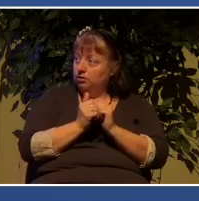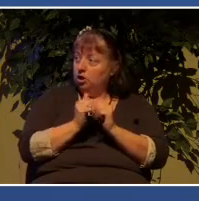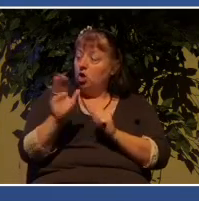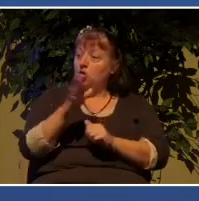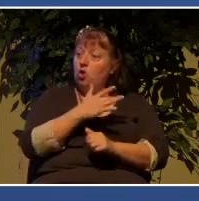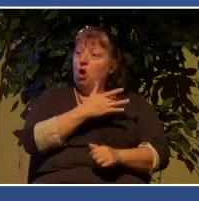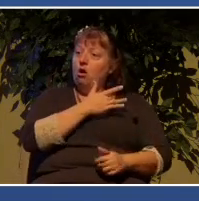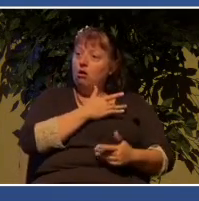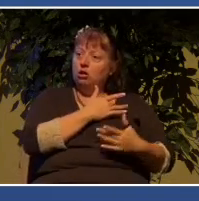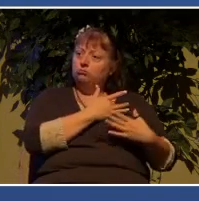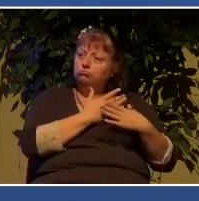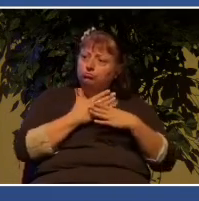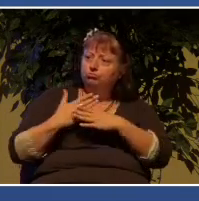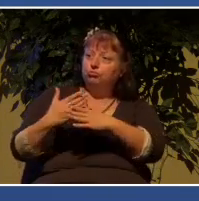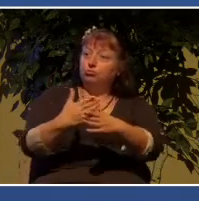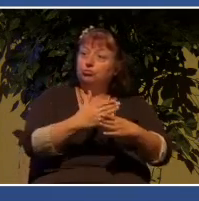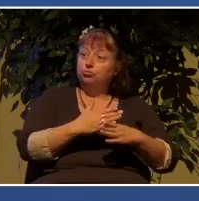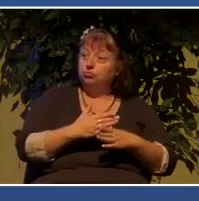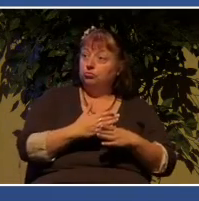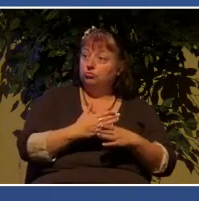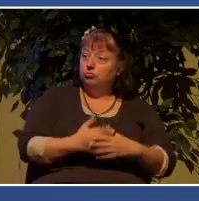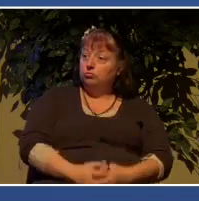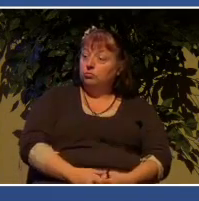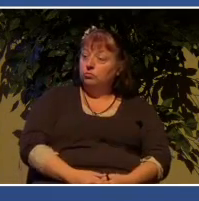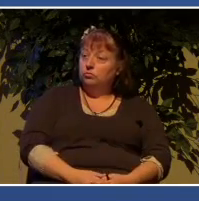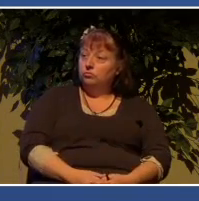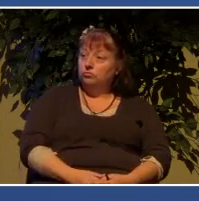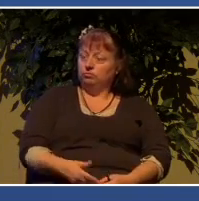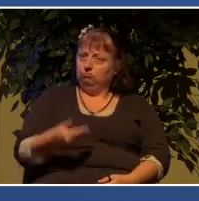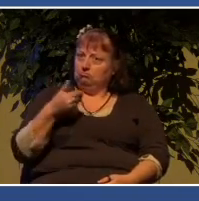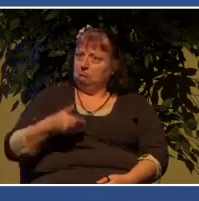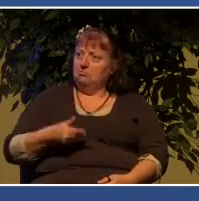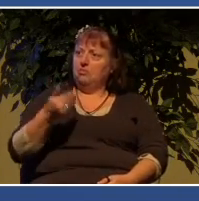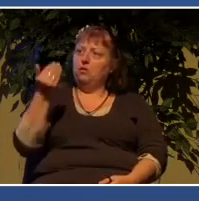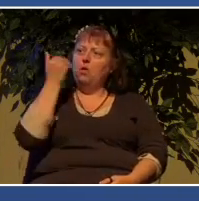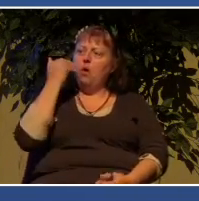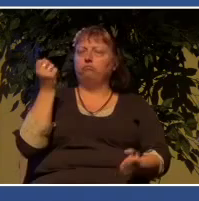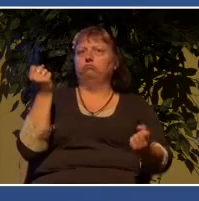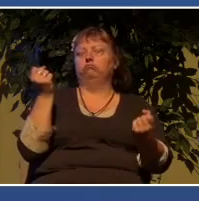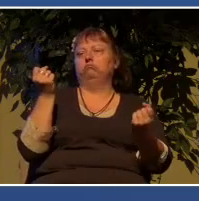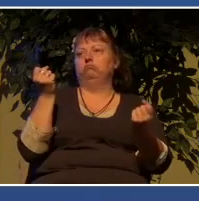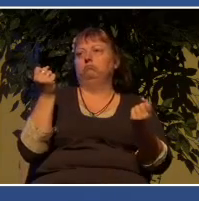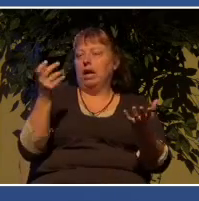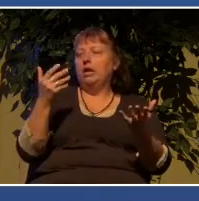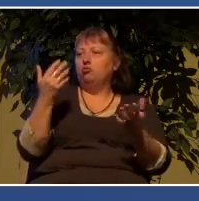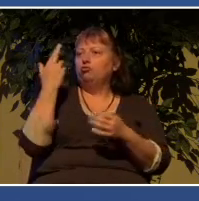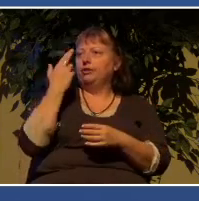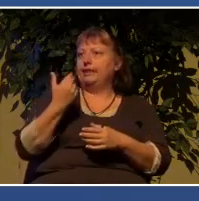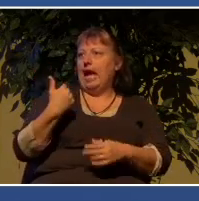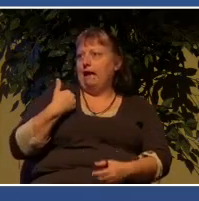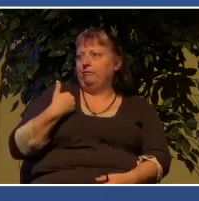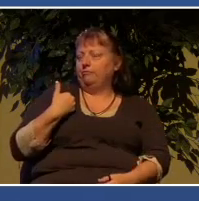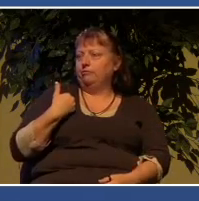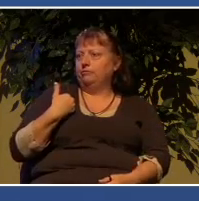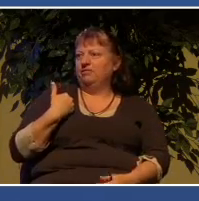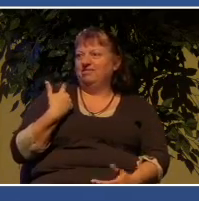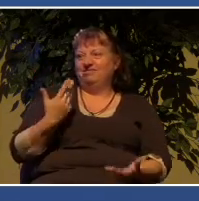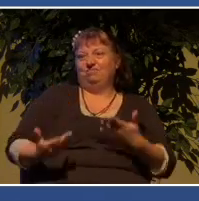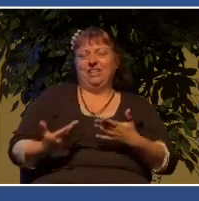Now, I of all people know there's lots of reasons that we might not want to do